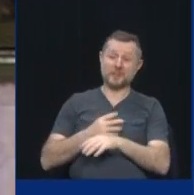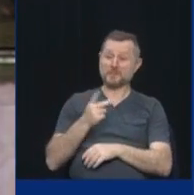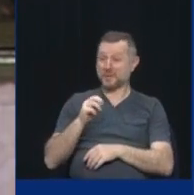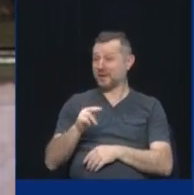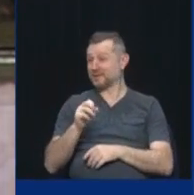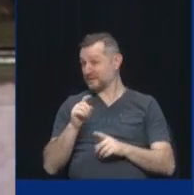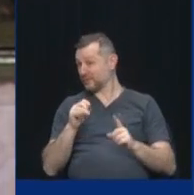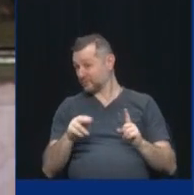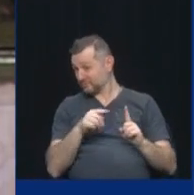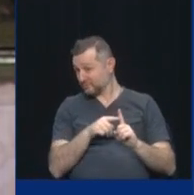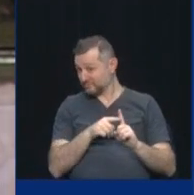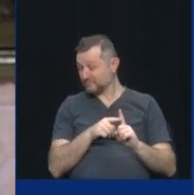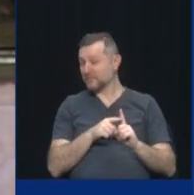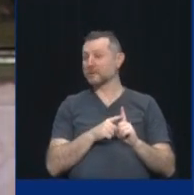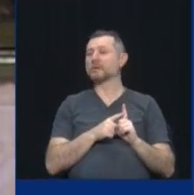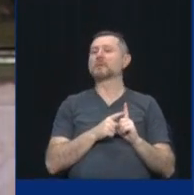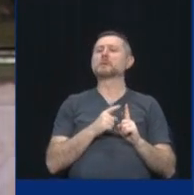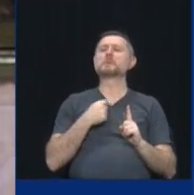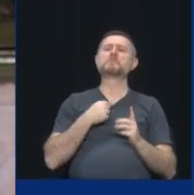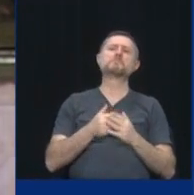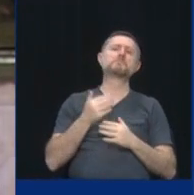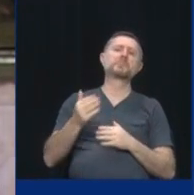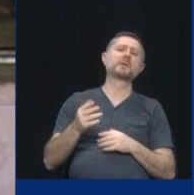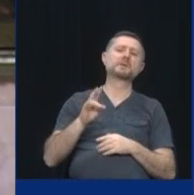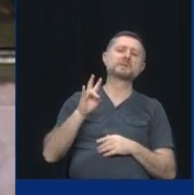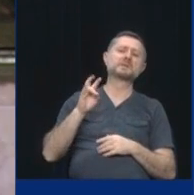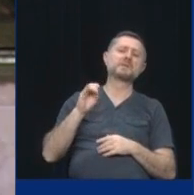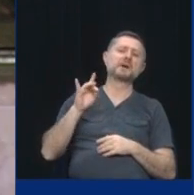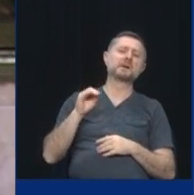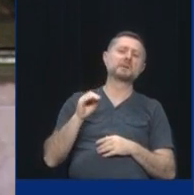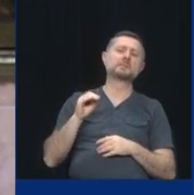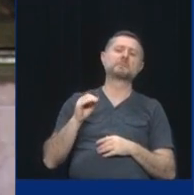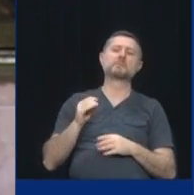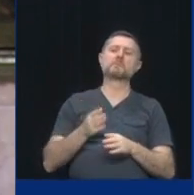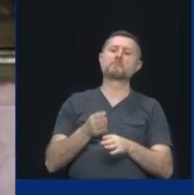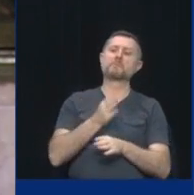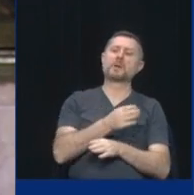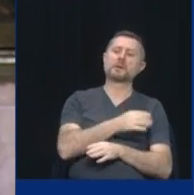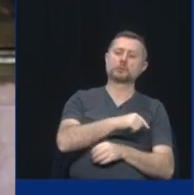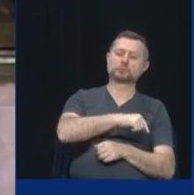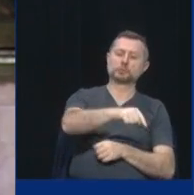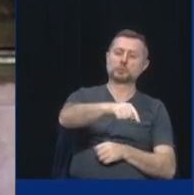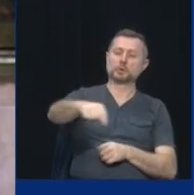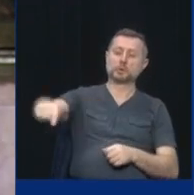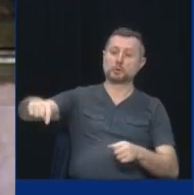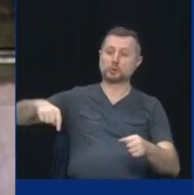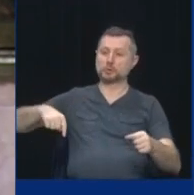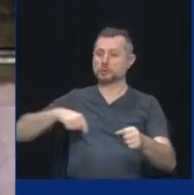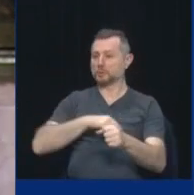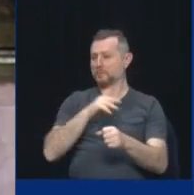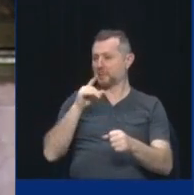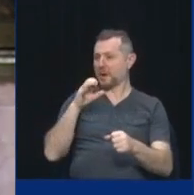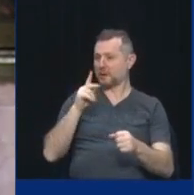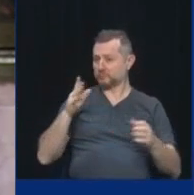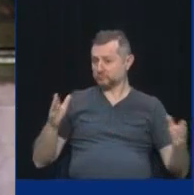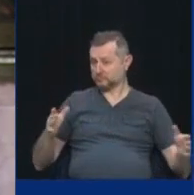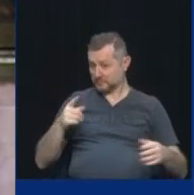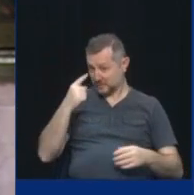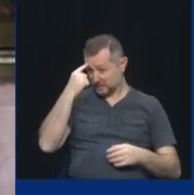building, buying the 780 block, buying a square city block. Just think of